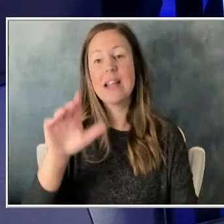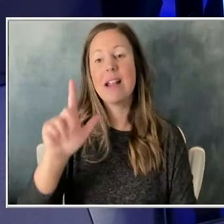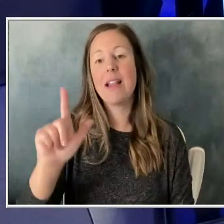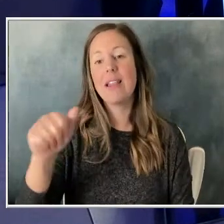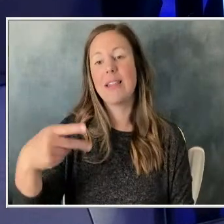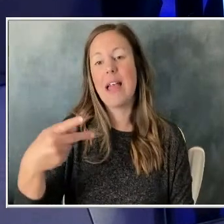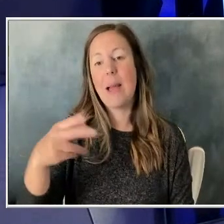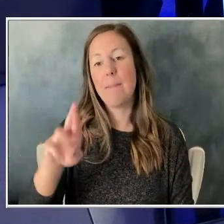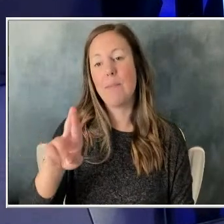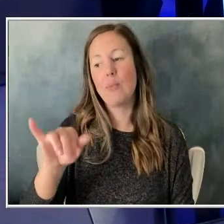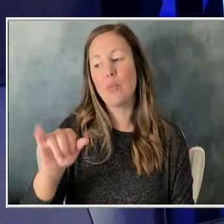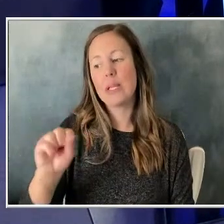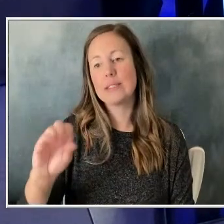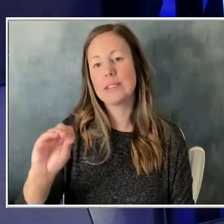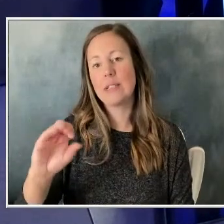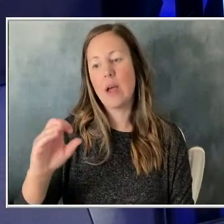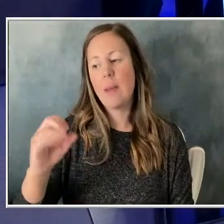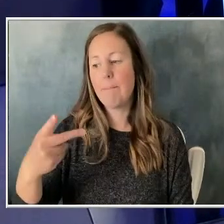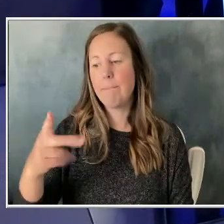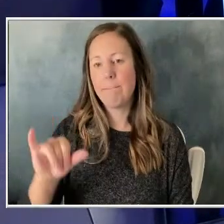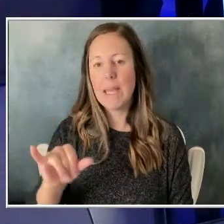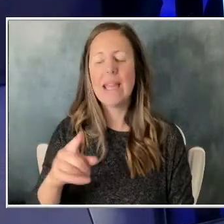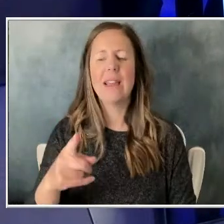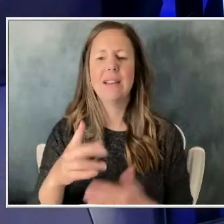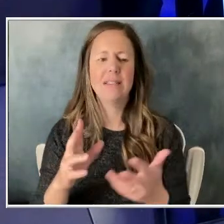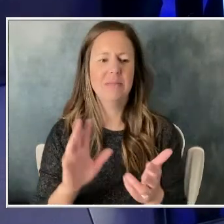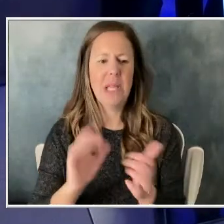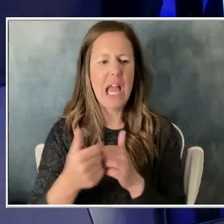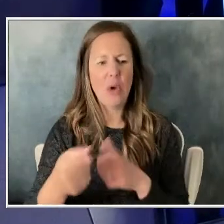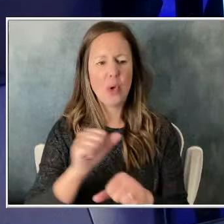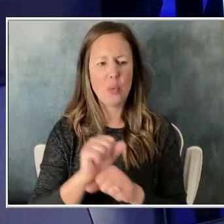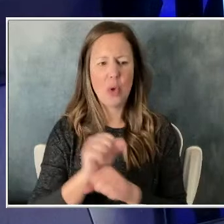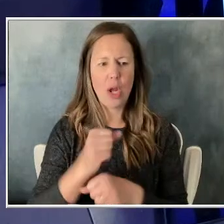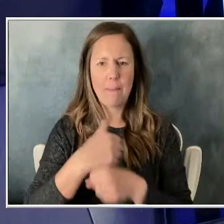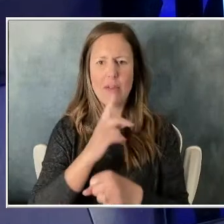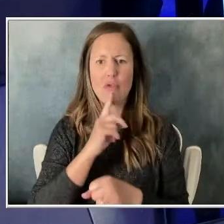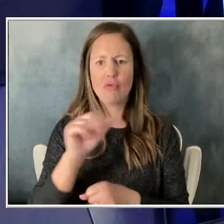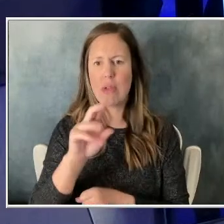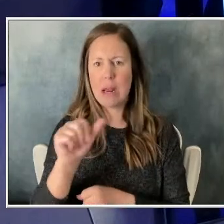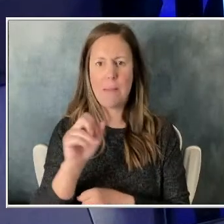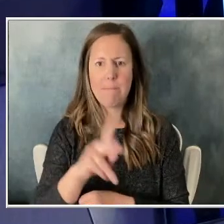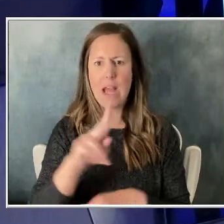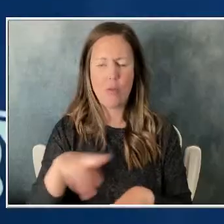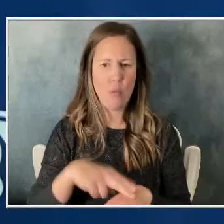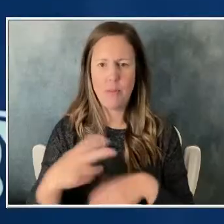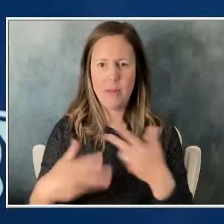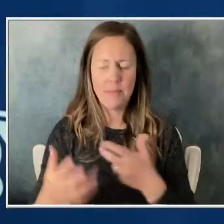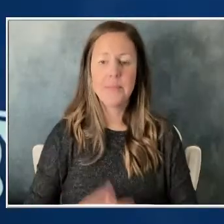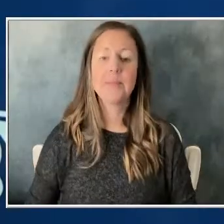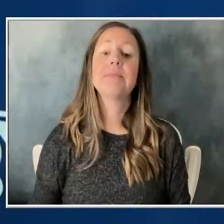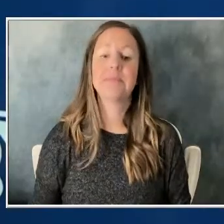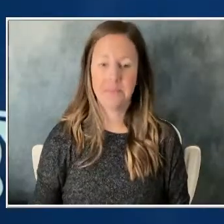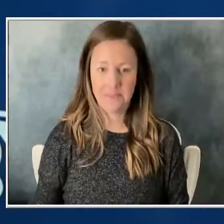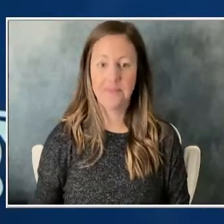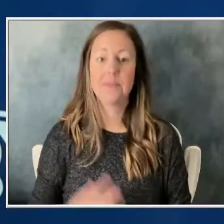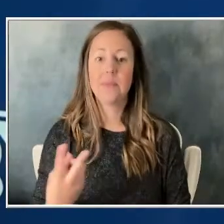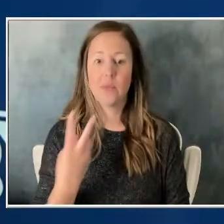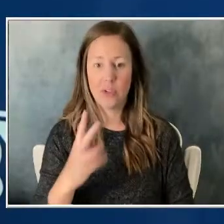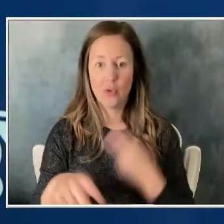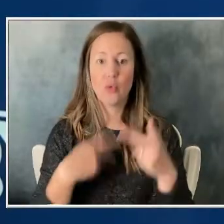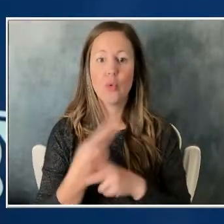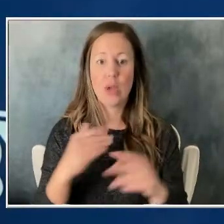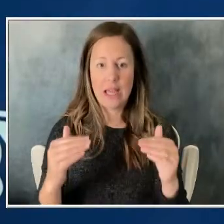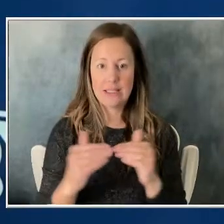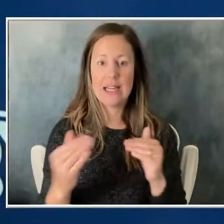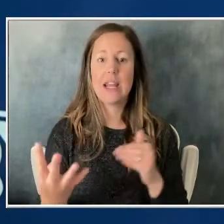how you worked to help get Anna back to where she needed to be. Yes, there are two kinds of stage 4 for stomach